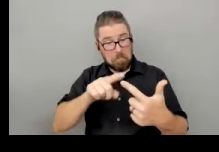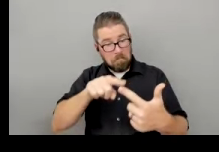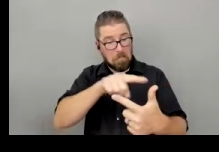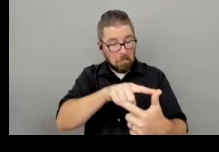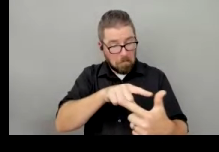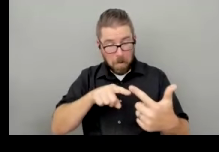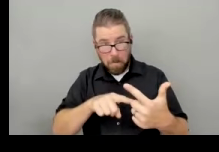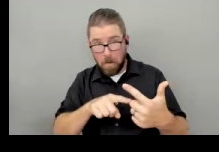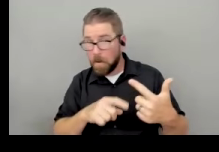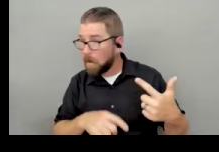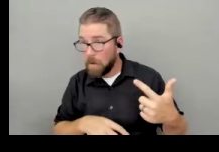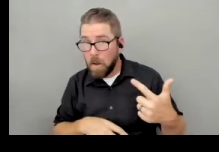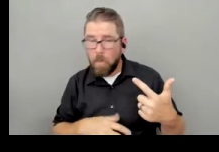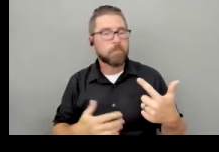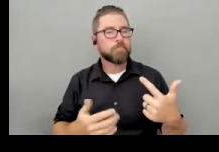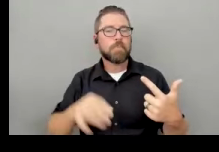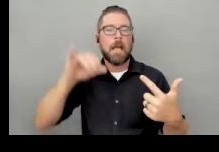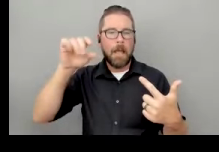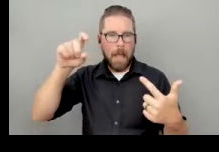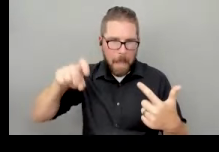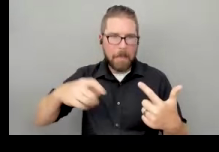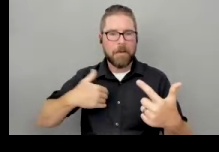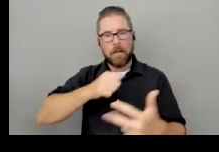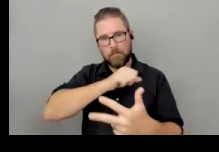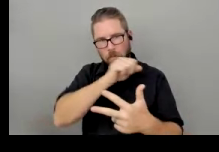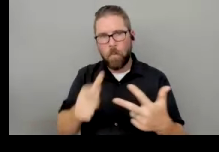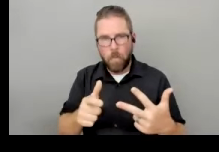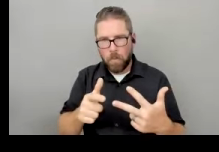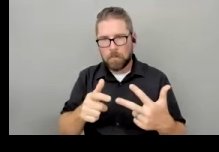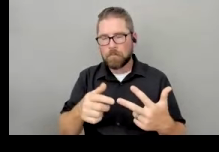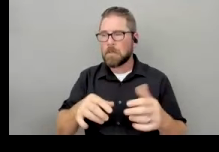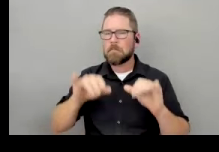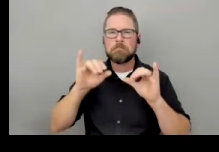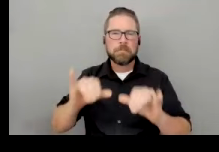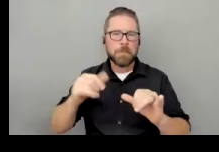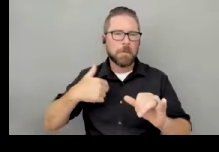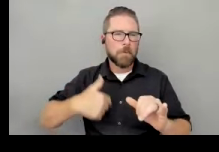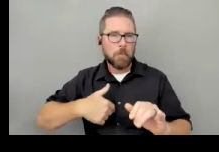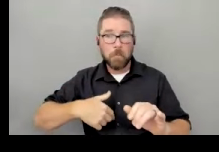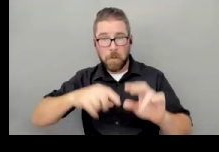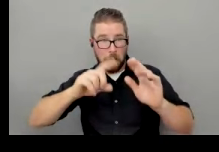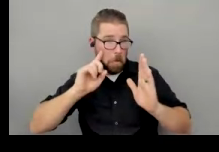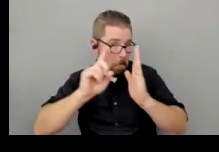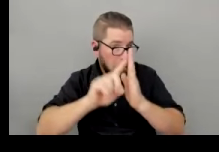we stop. We still would proceed with an investigation under other policies and procedures.